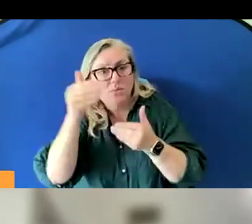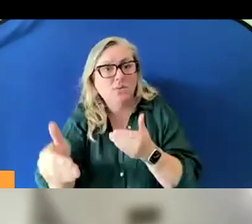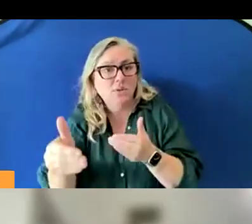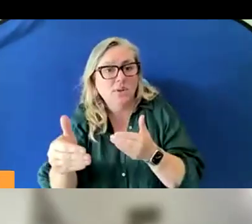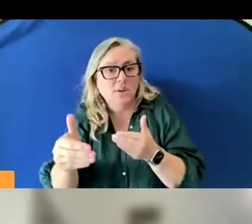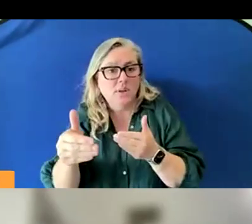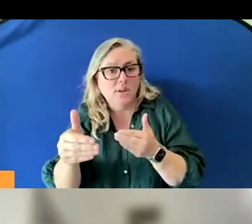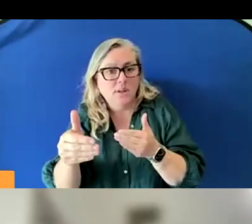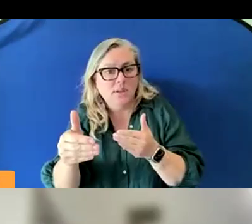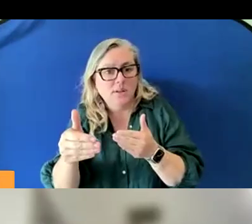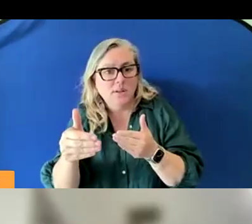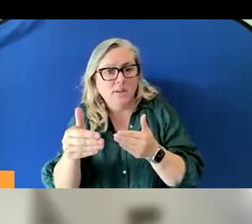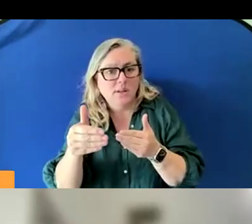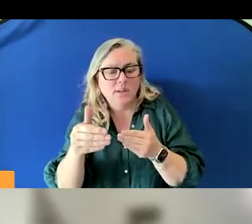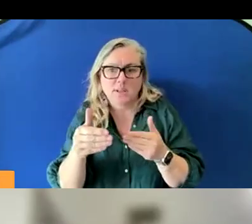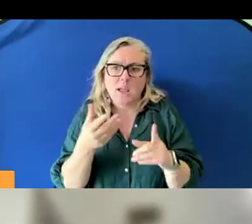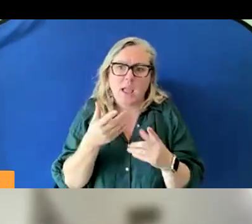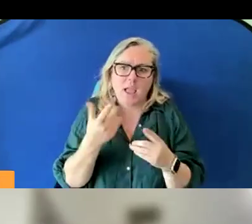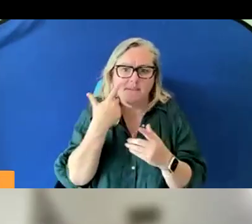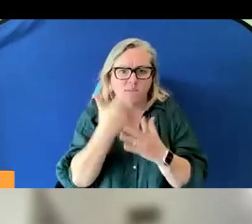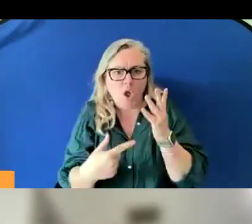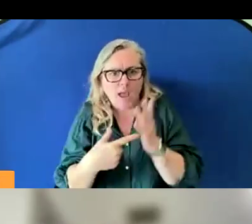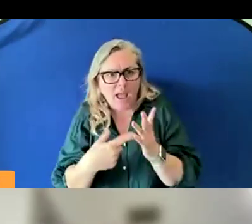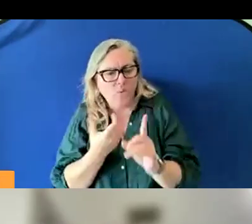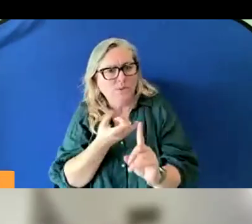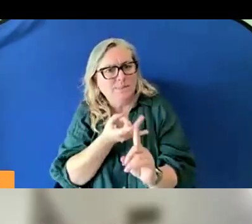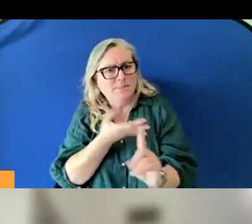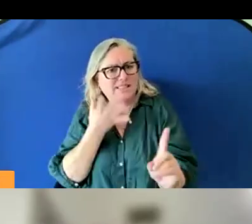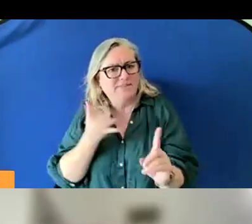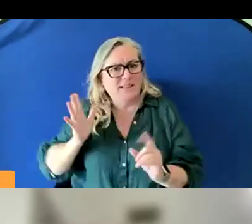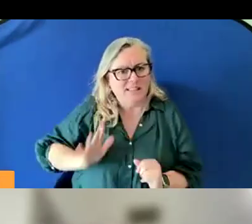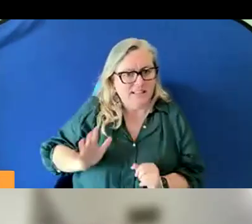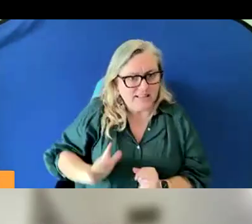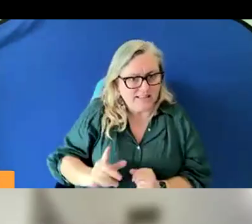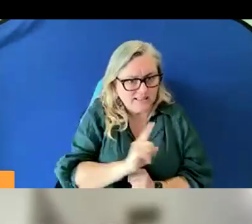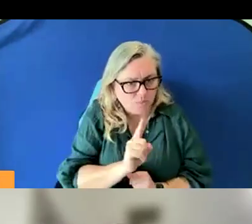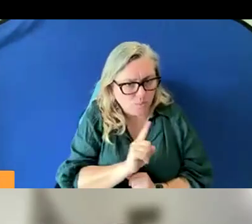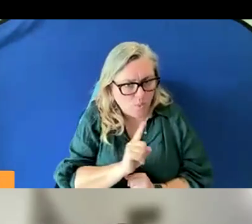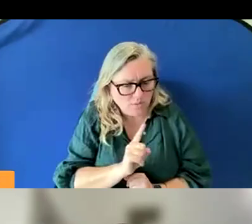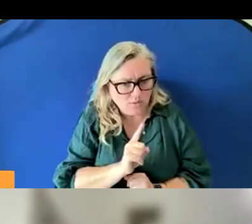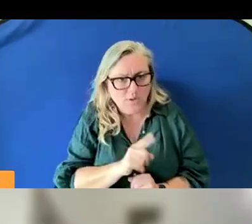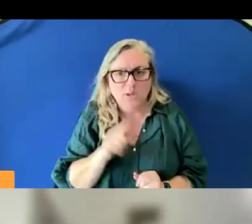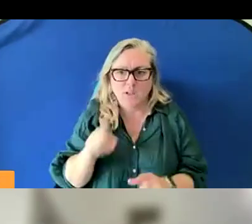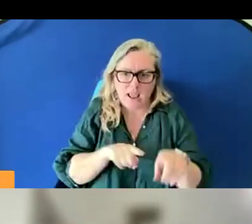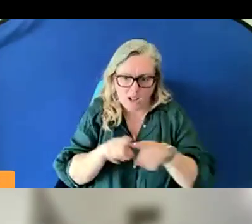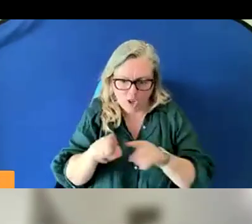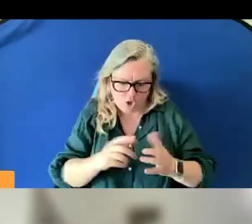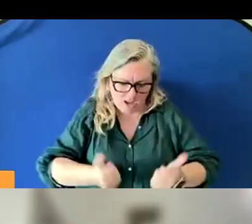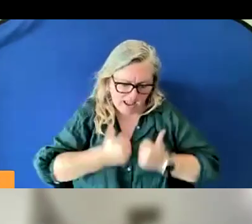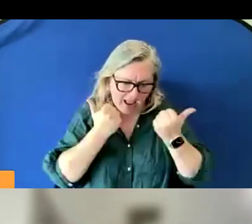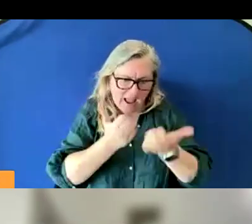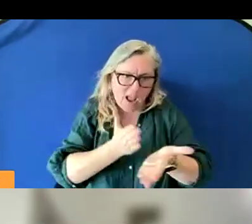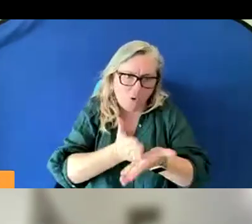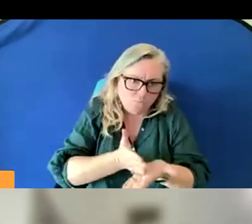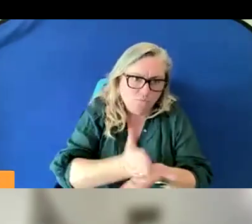our specific niche and learning about our rights as